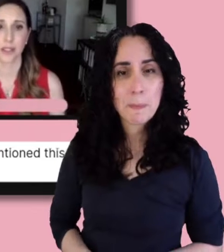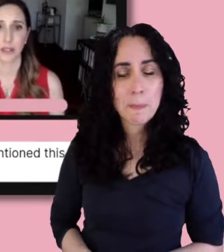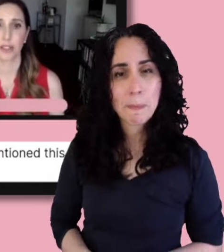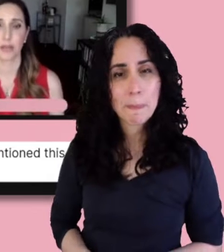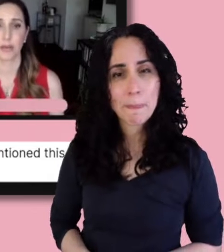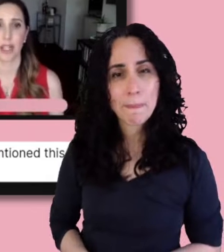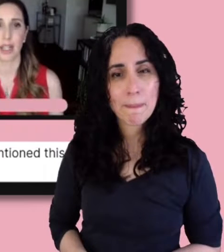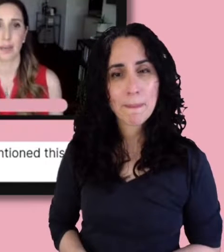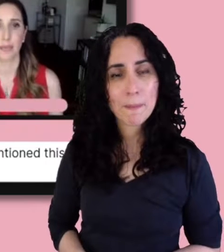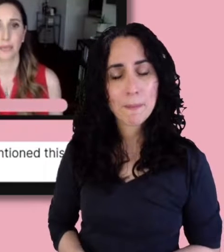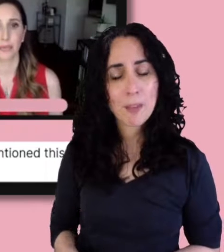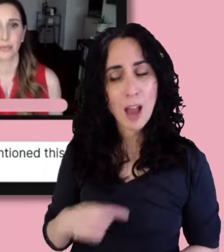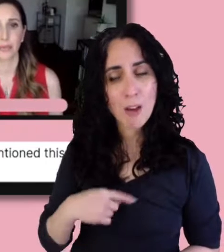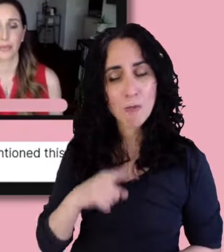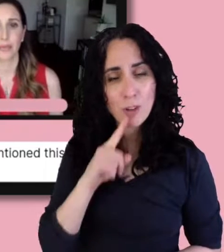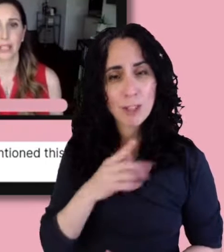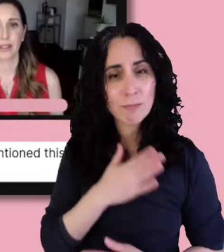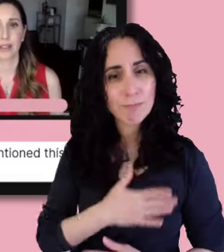love to do.